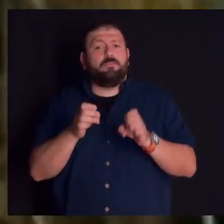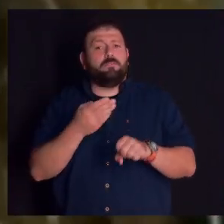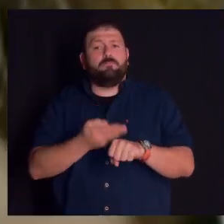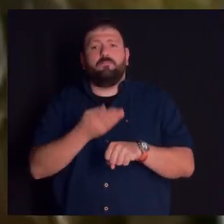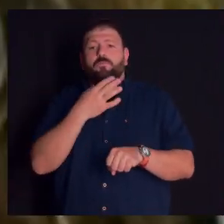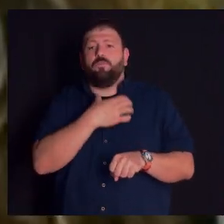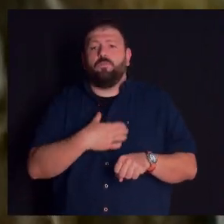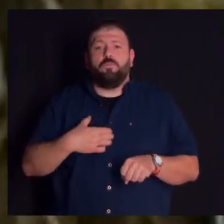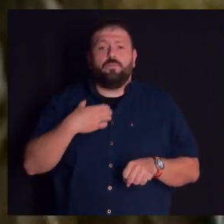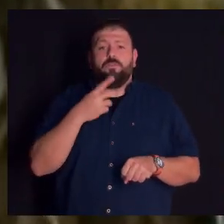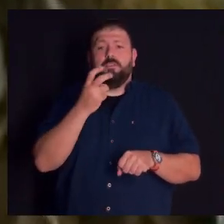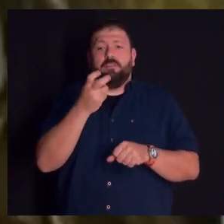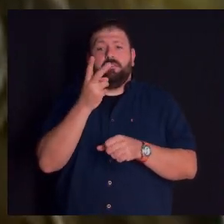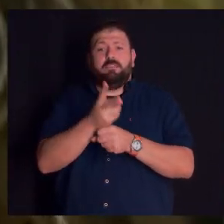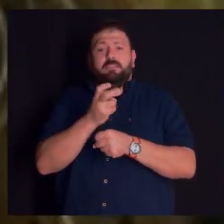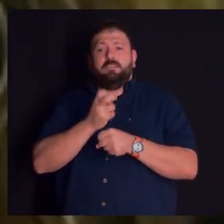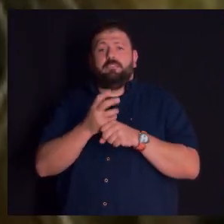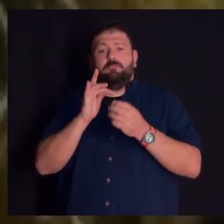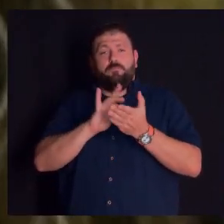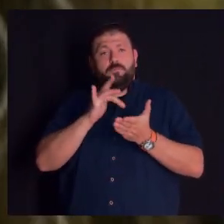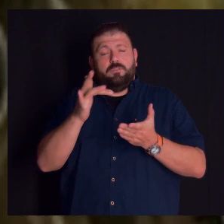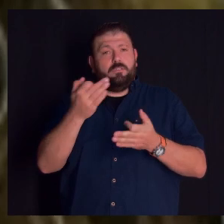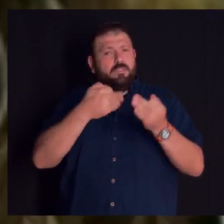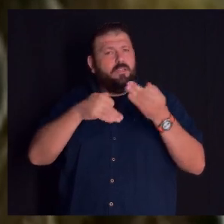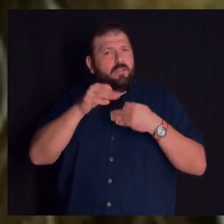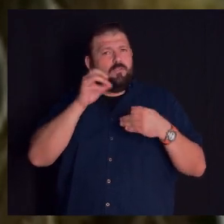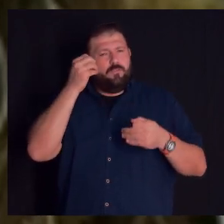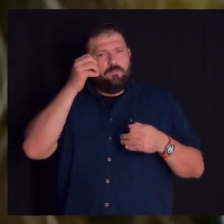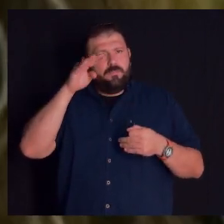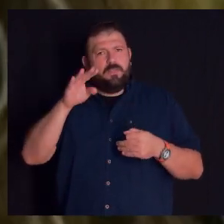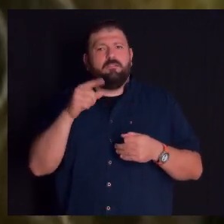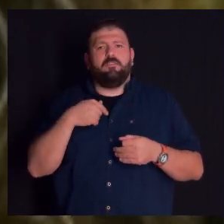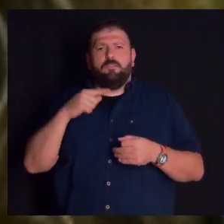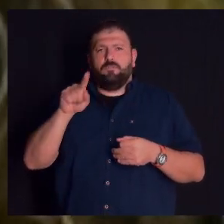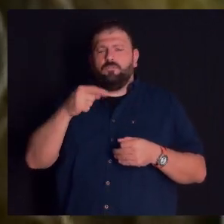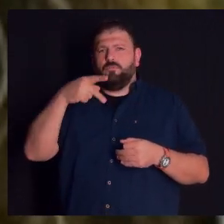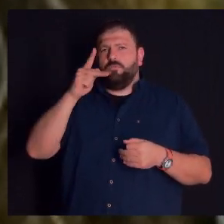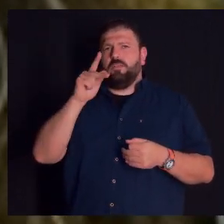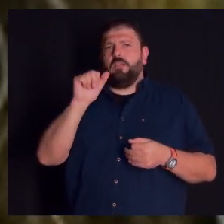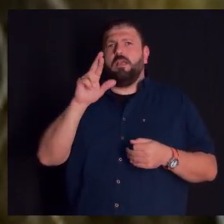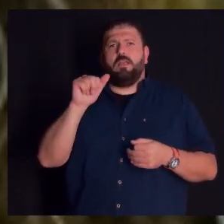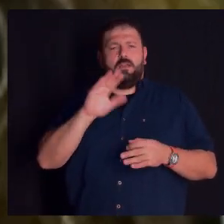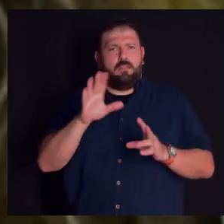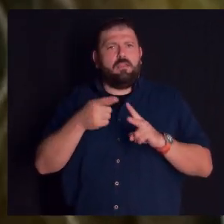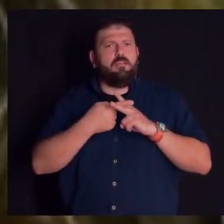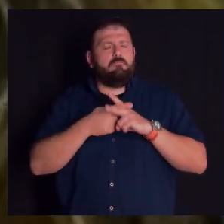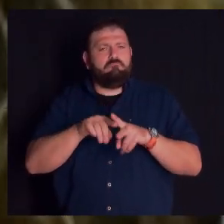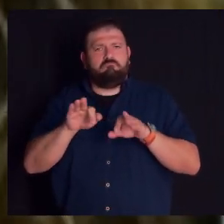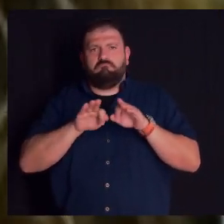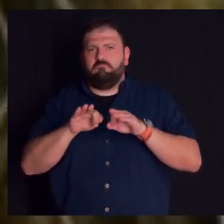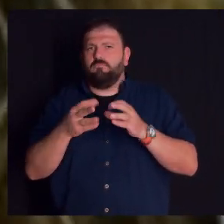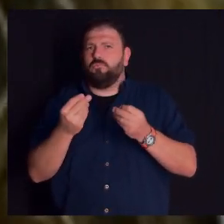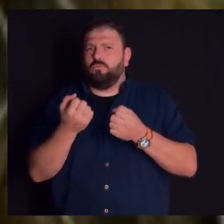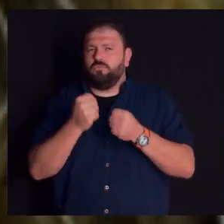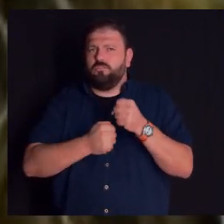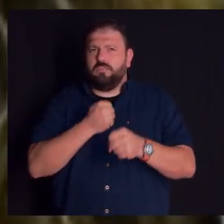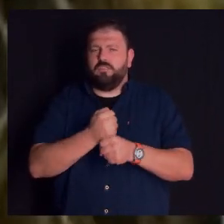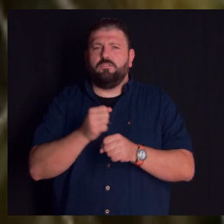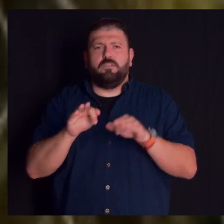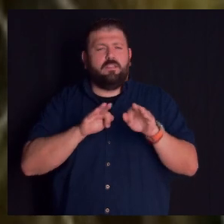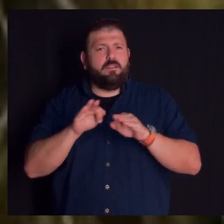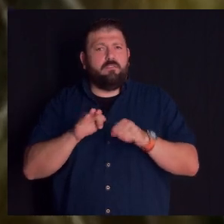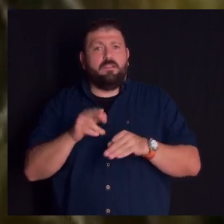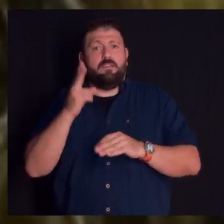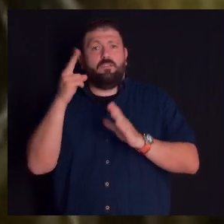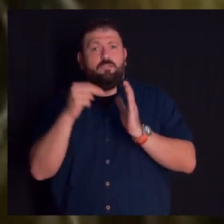Hi, we are very happy for this invitation. My name is Carla Fernandez. I started